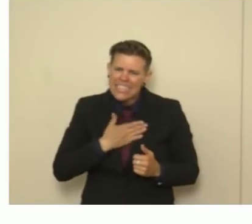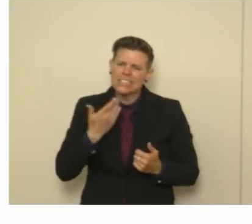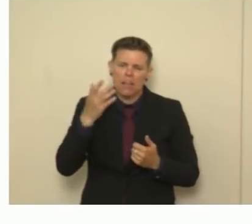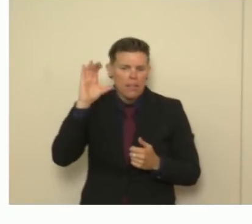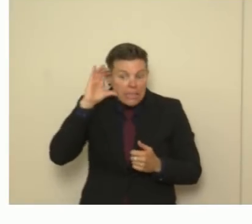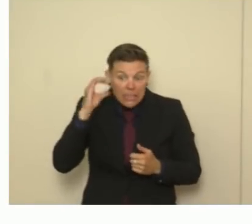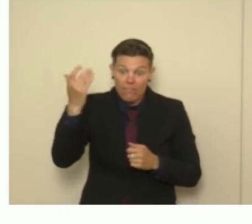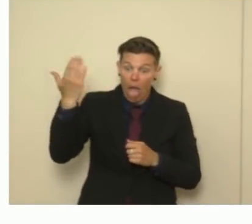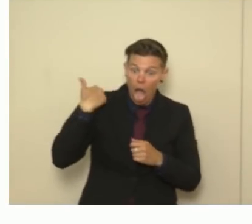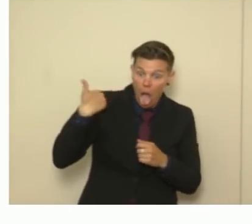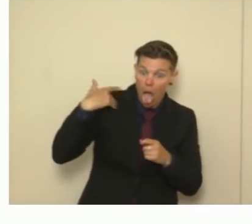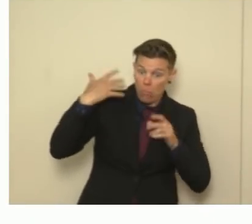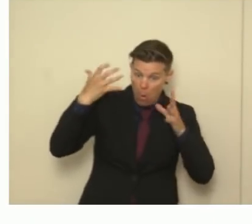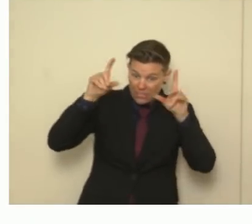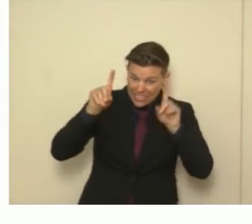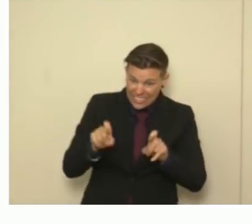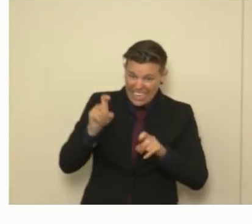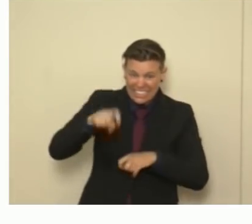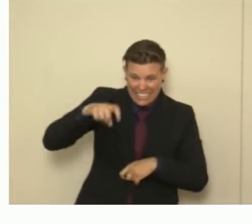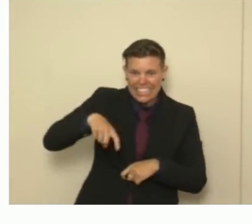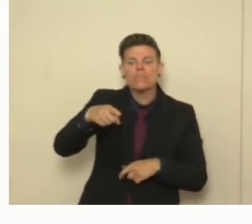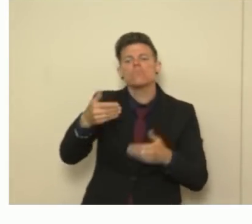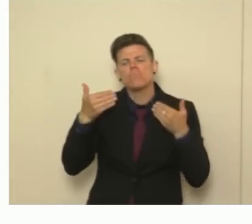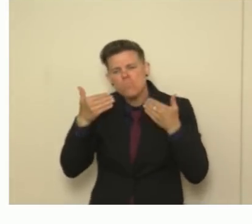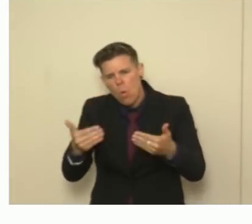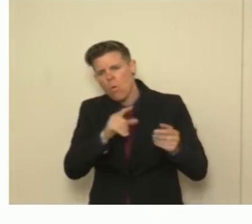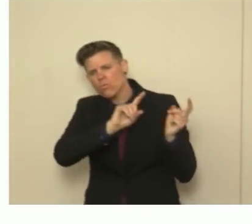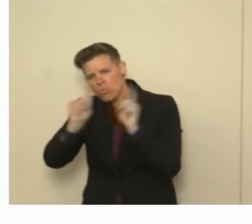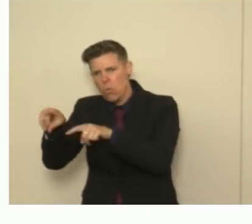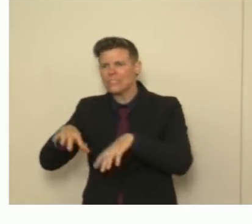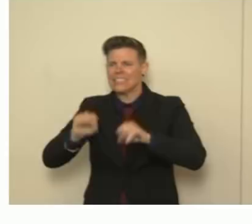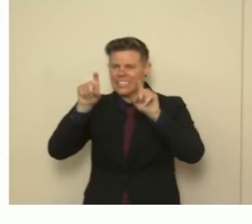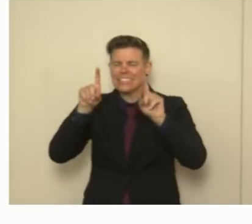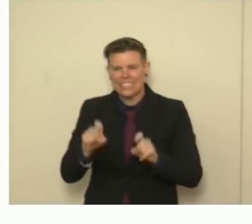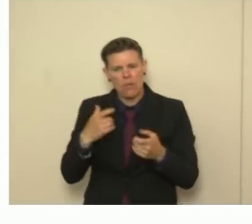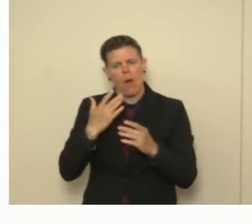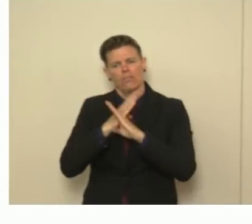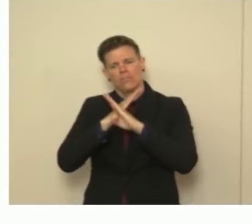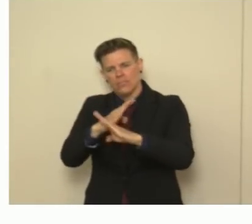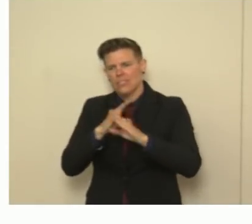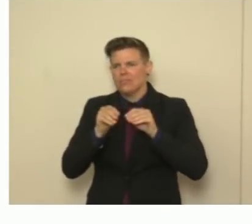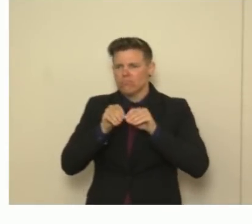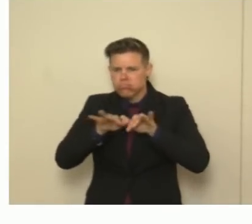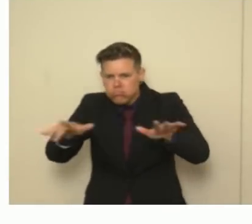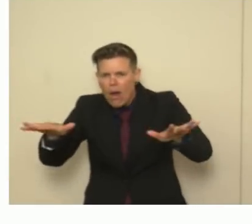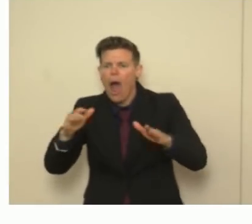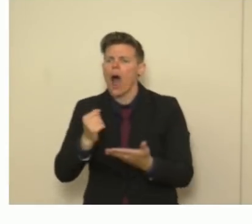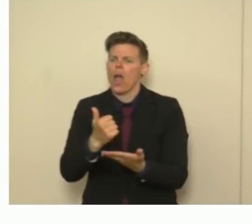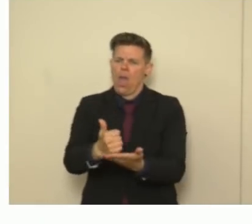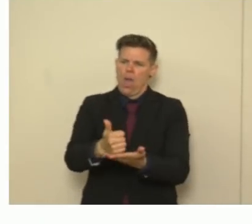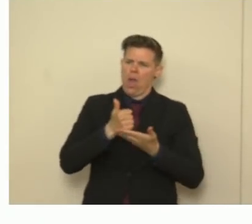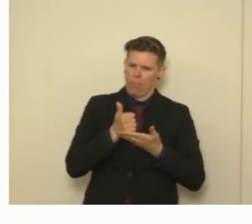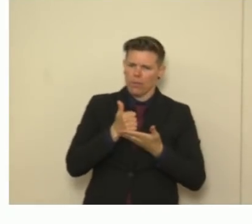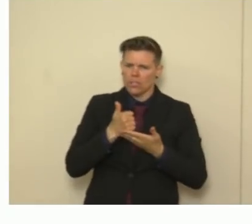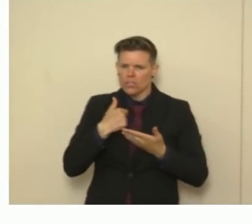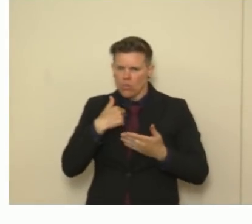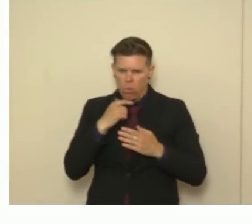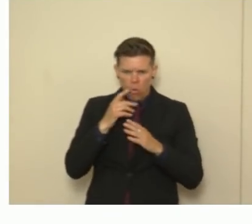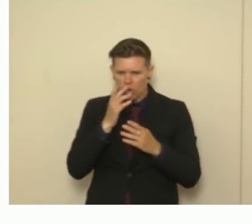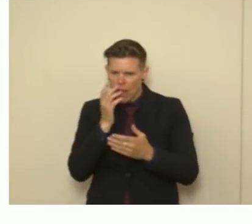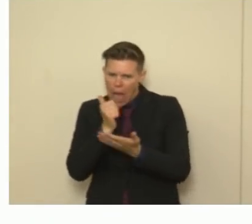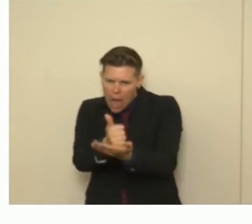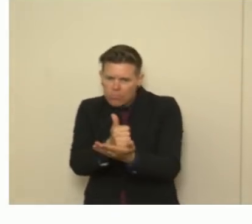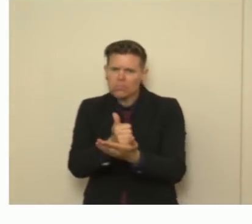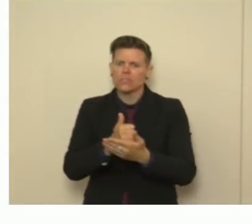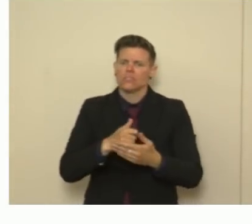state to contain this pandemic. It also helps all of us to find that happy mean of life in a